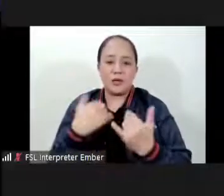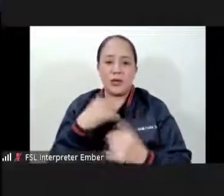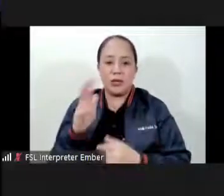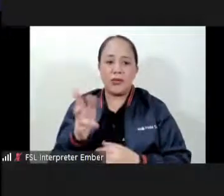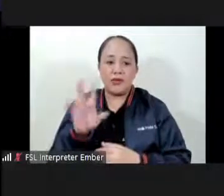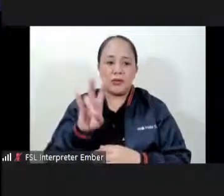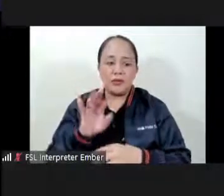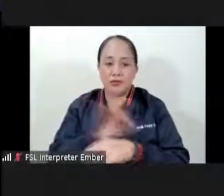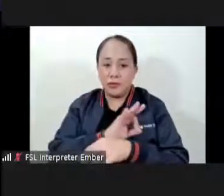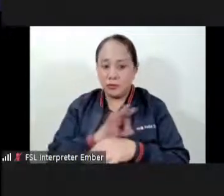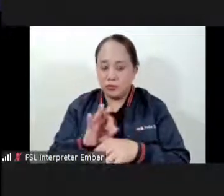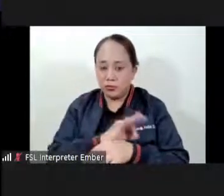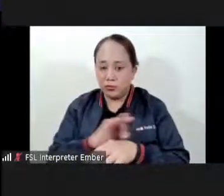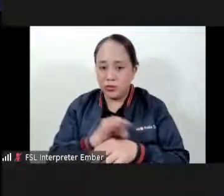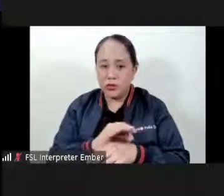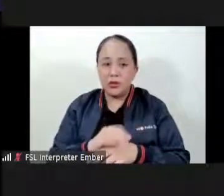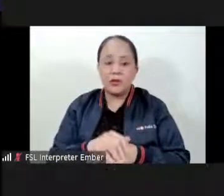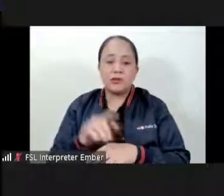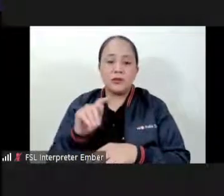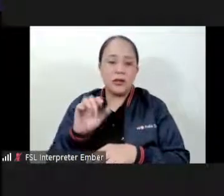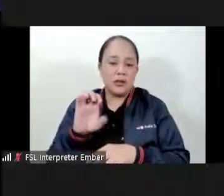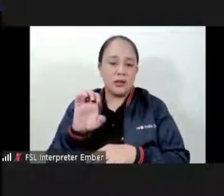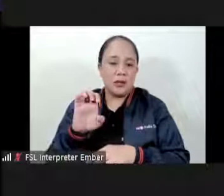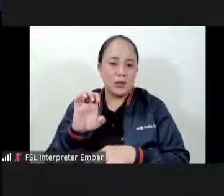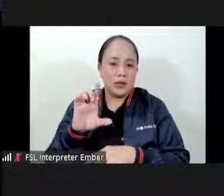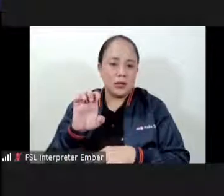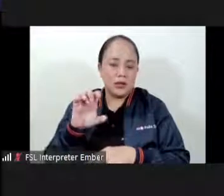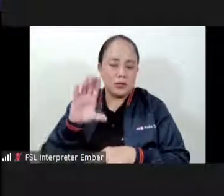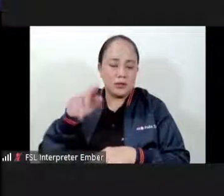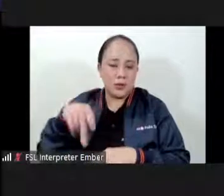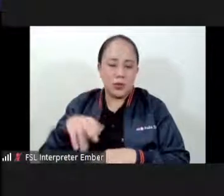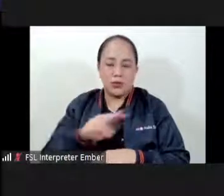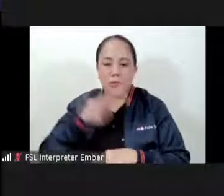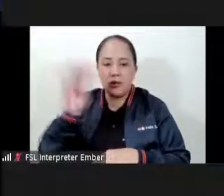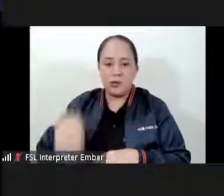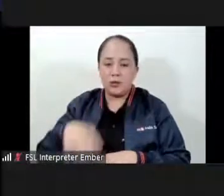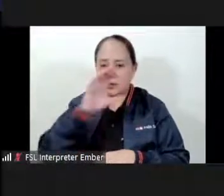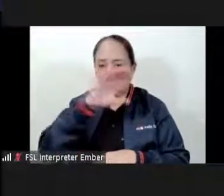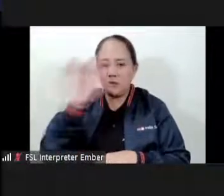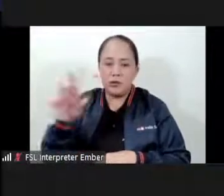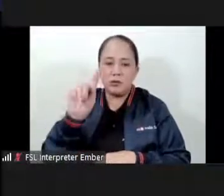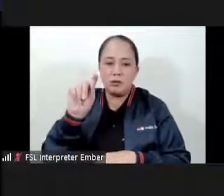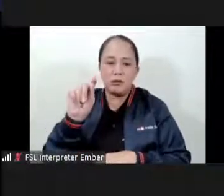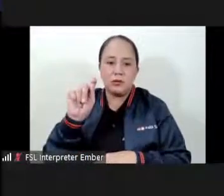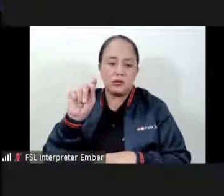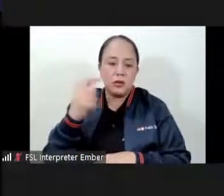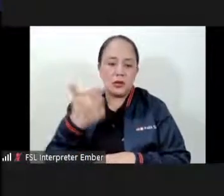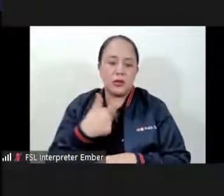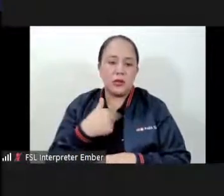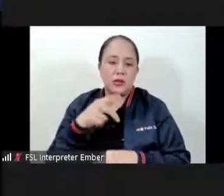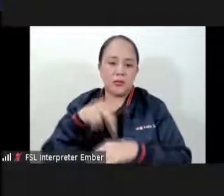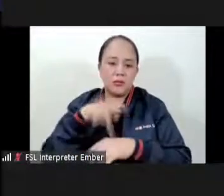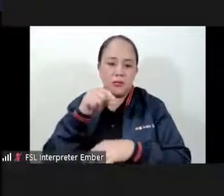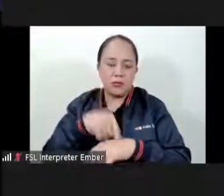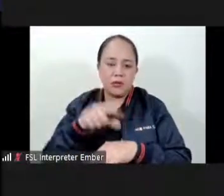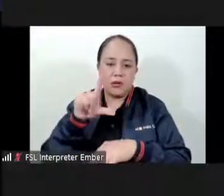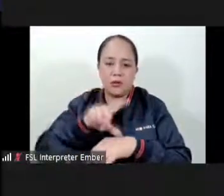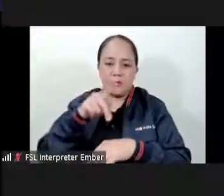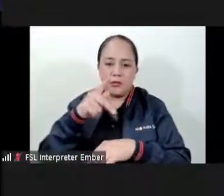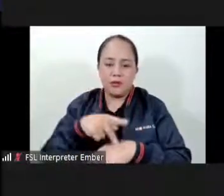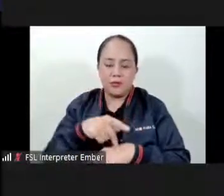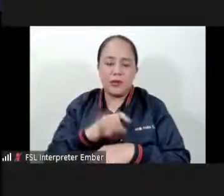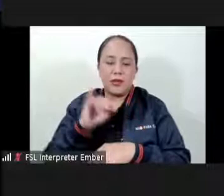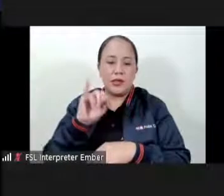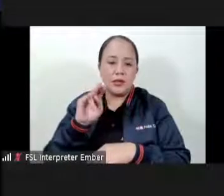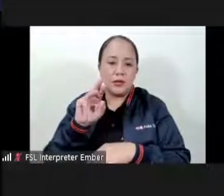37 functional TeleCPU centers in the Manila, Caloocan, Taguig, Parañaque, Las Piñas, Bacoor, Imus, Cavite,